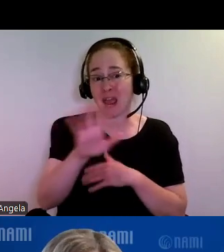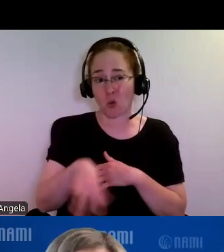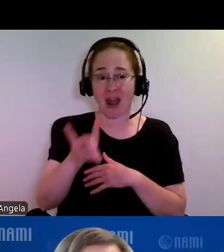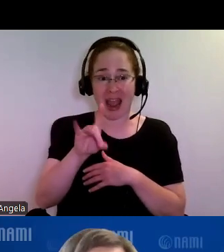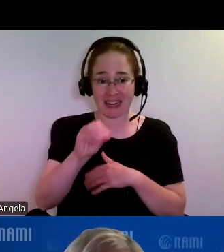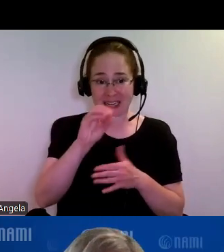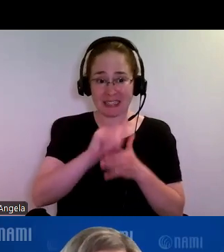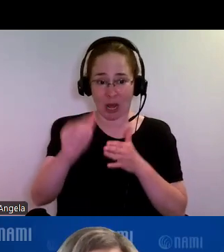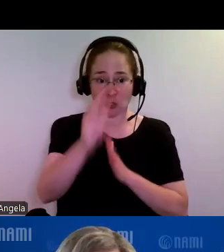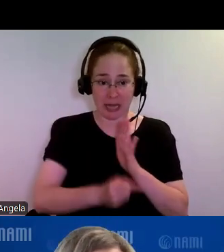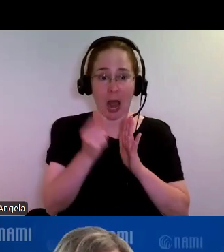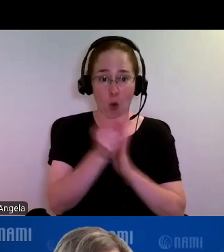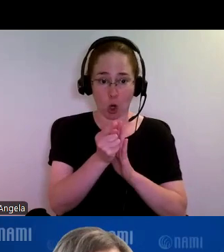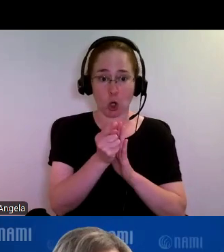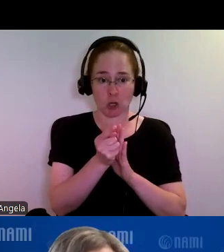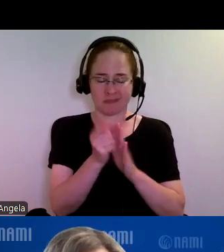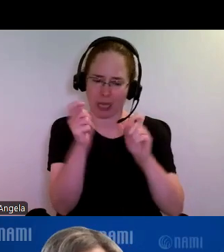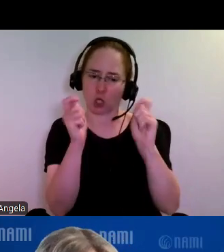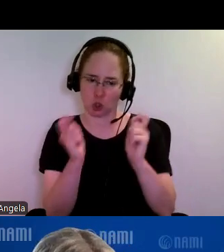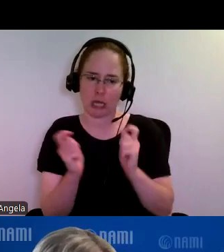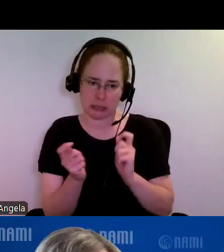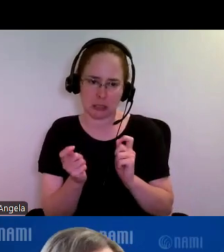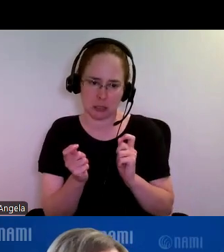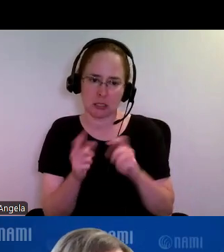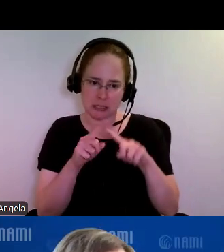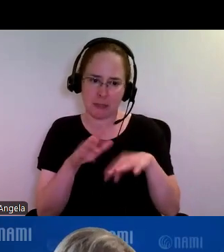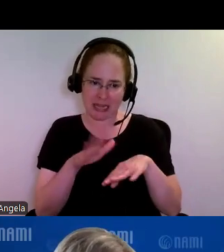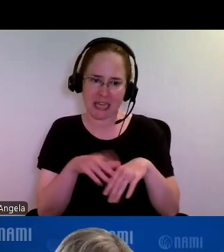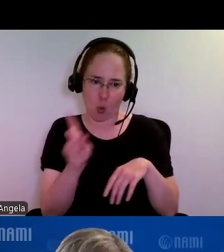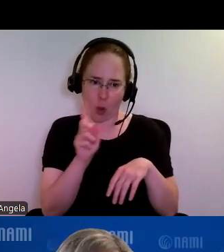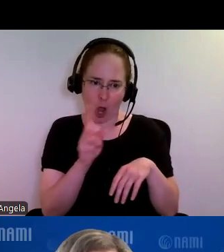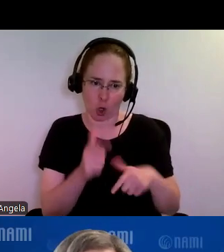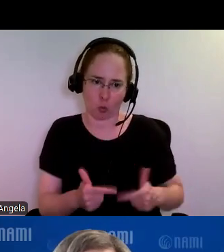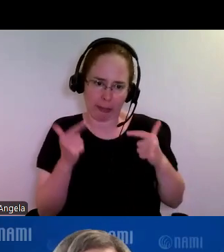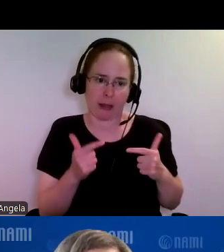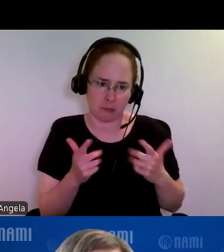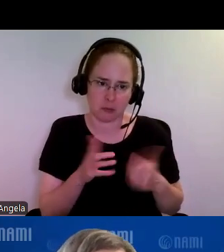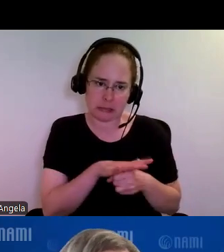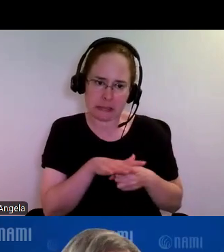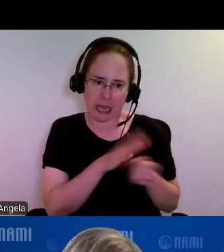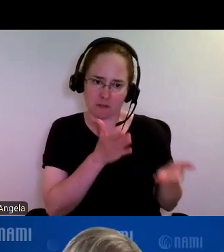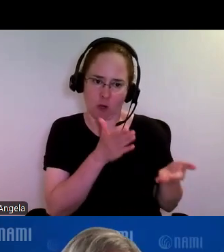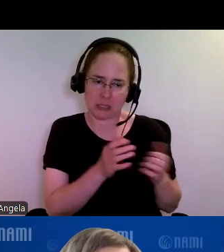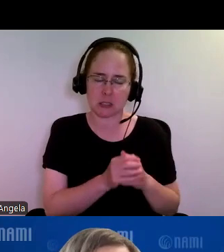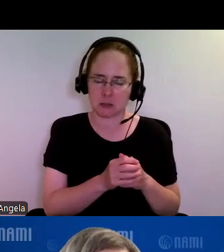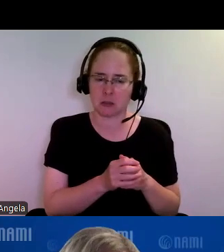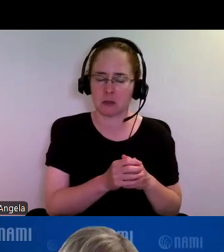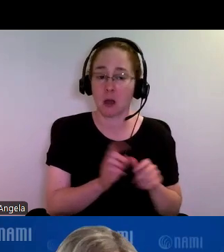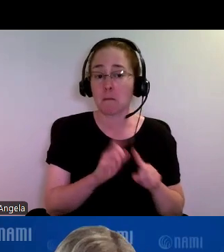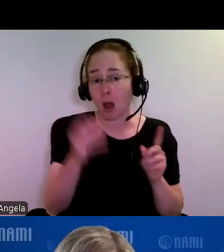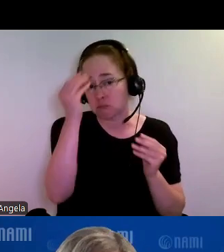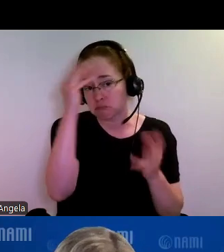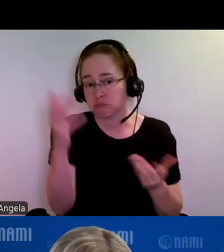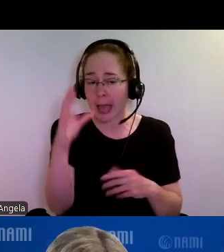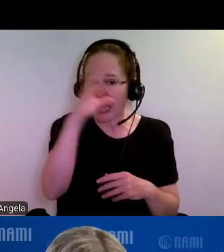an hour. Then that is adjusted based on the region and the site of service. So just wanted to give you a sense that an